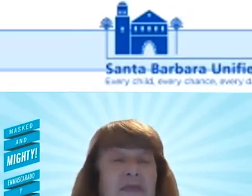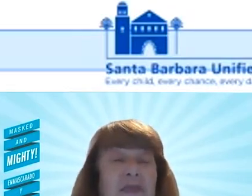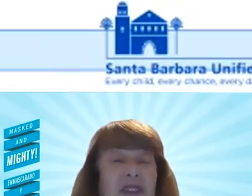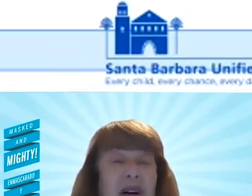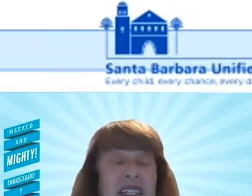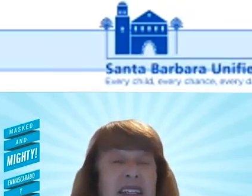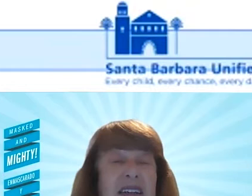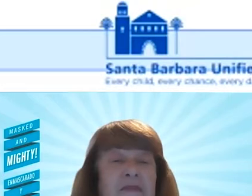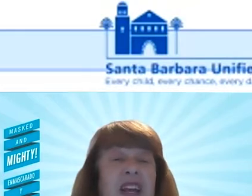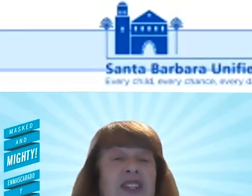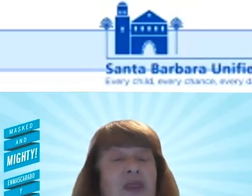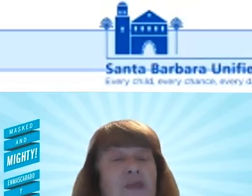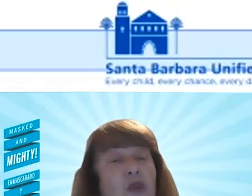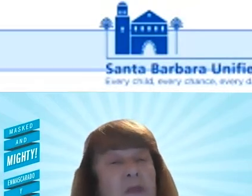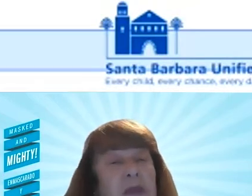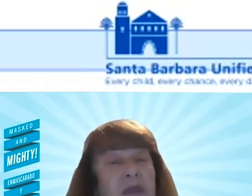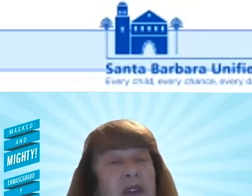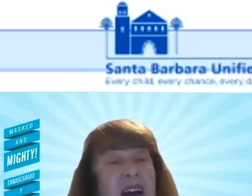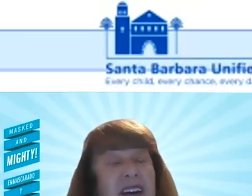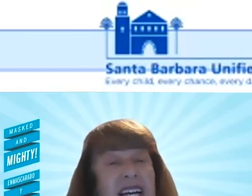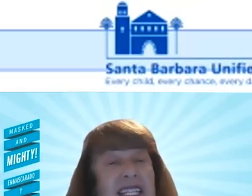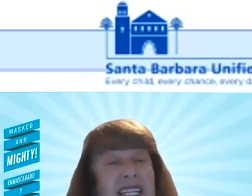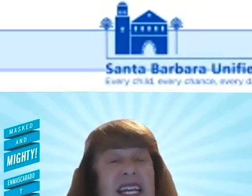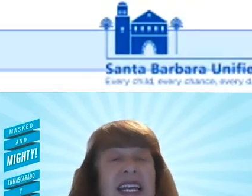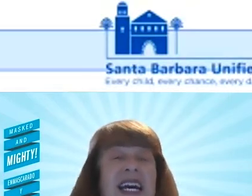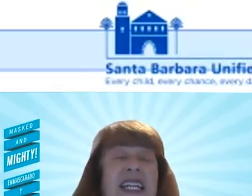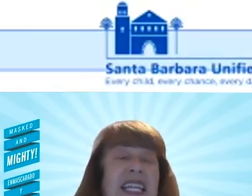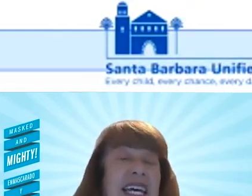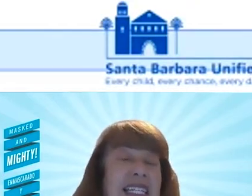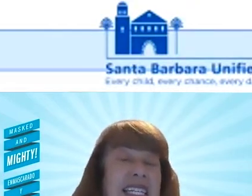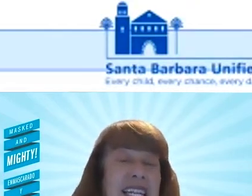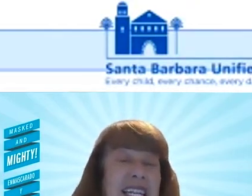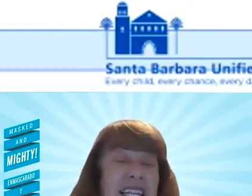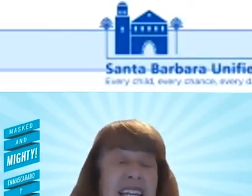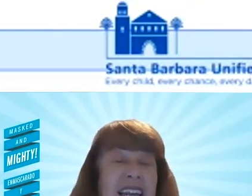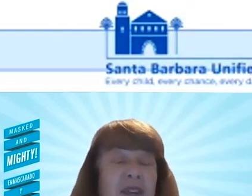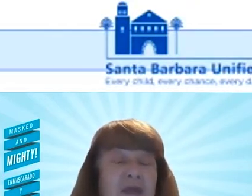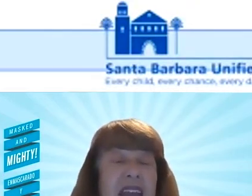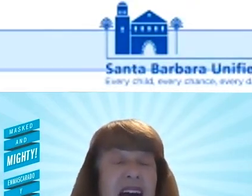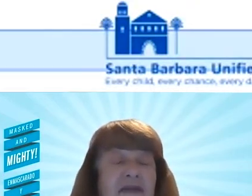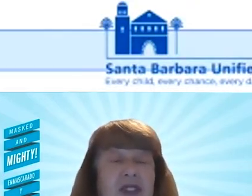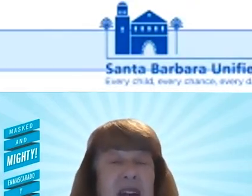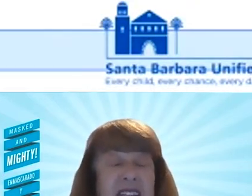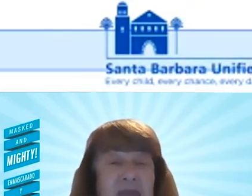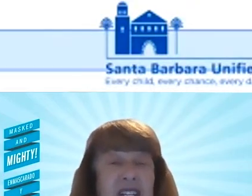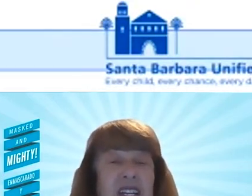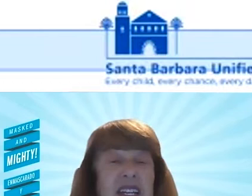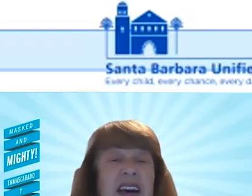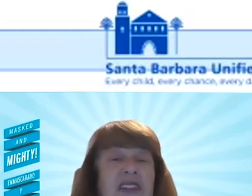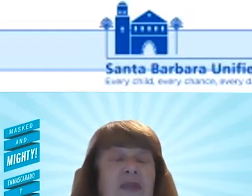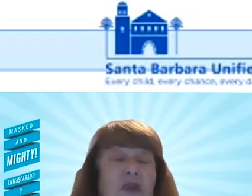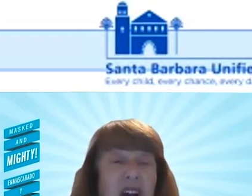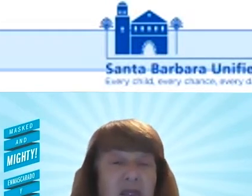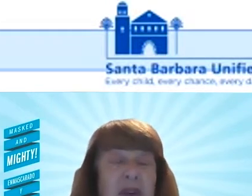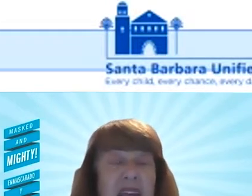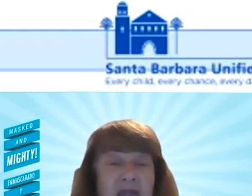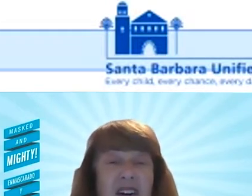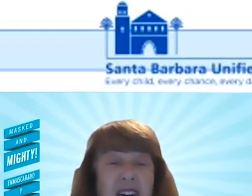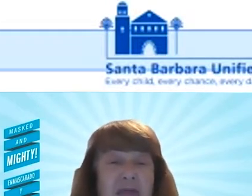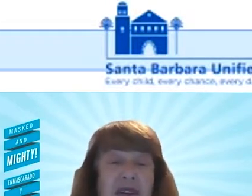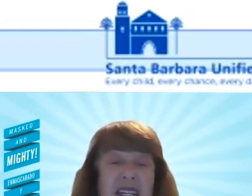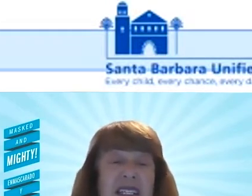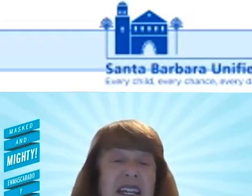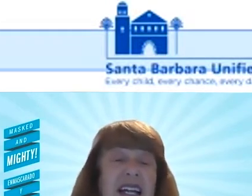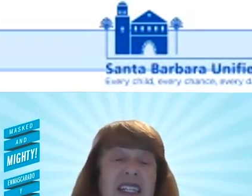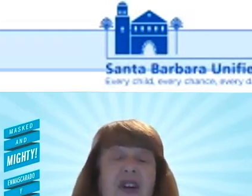next couple of months. So the more people we have vaccinated, the less likely we have transmission, the more health we have in